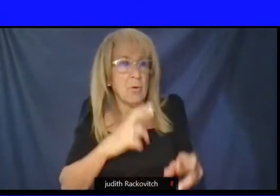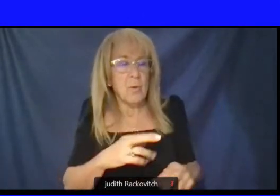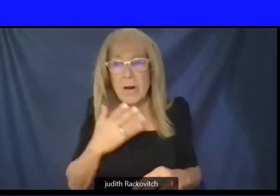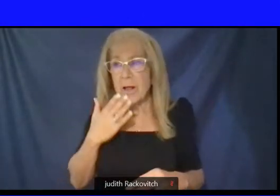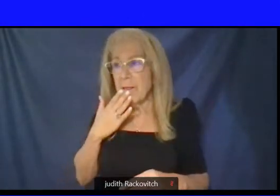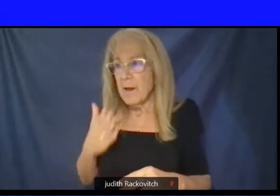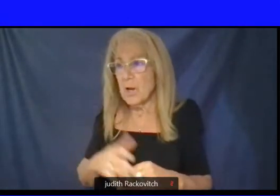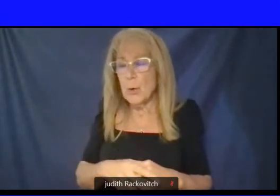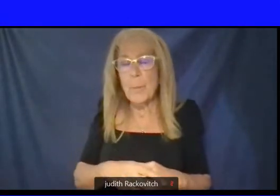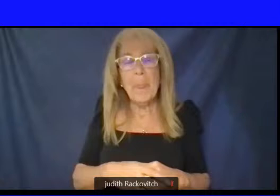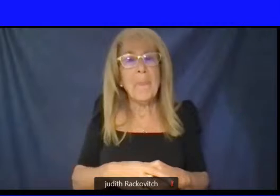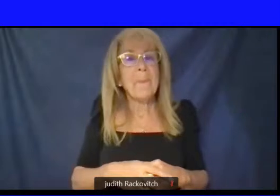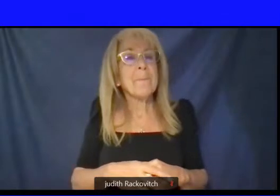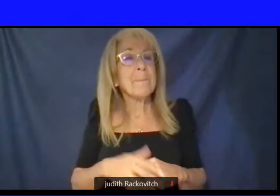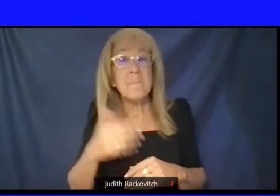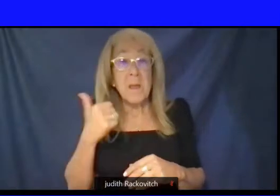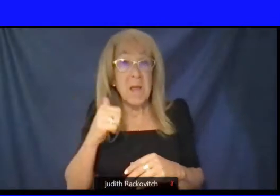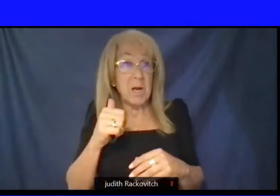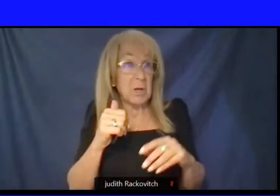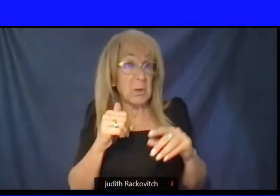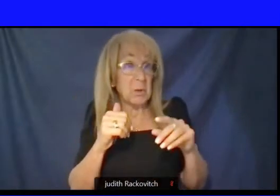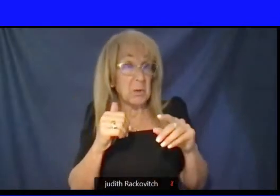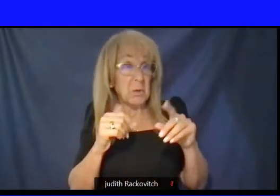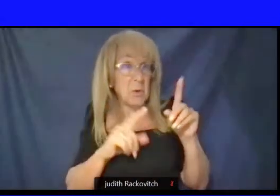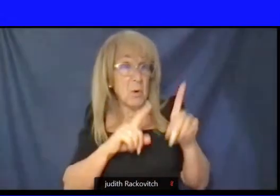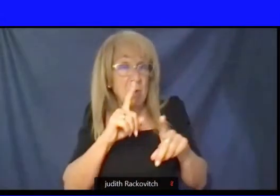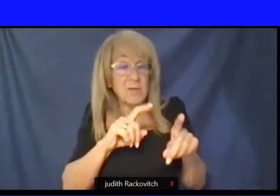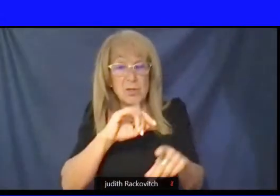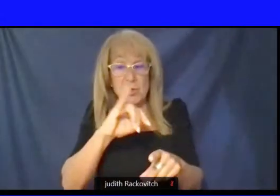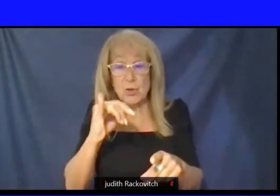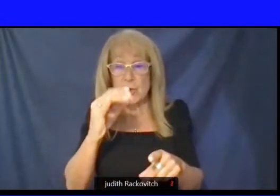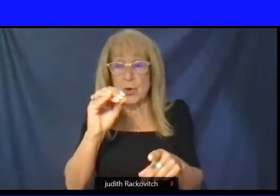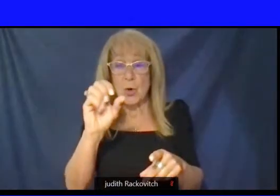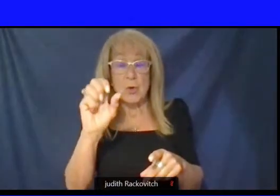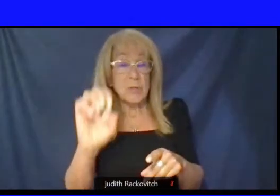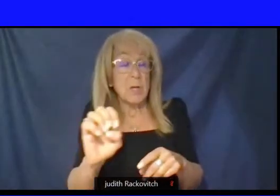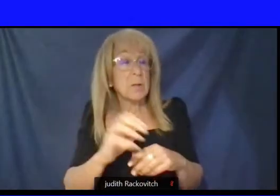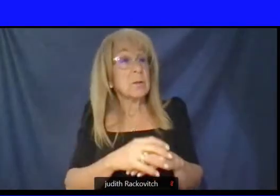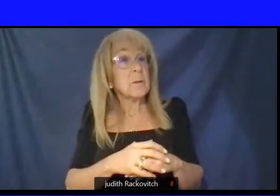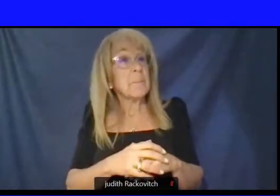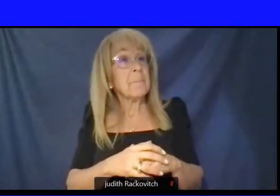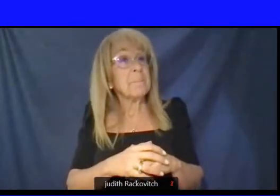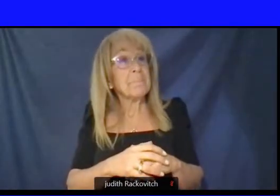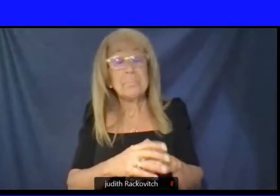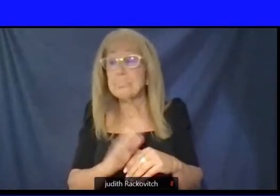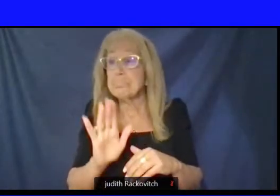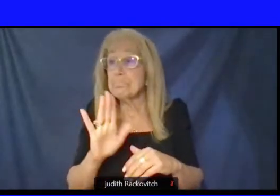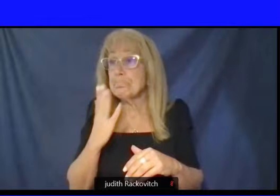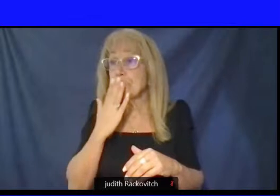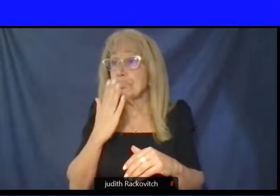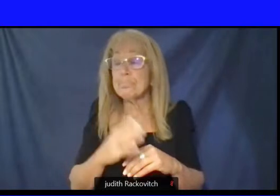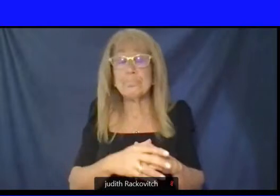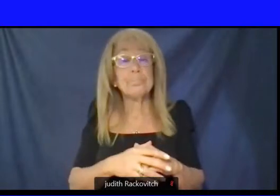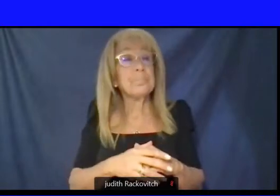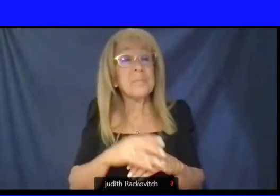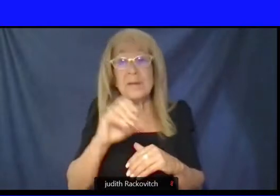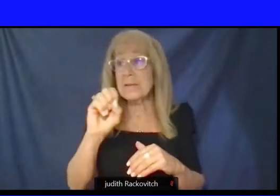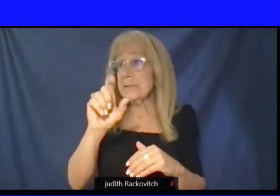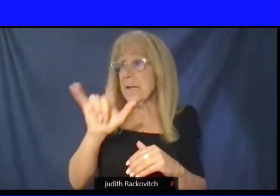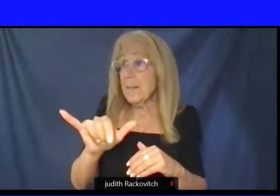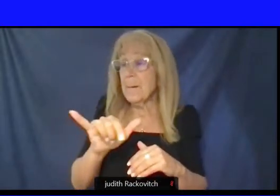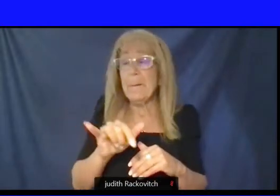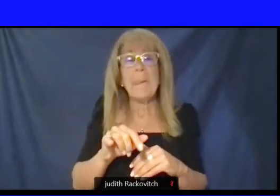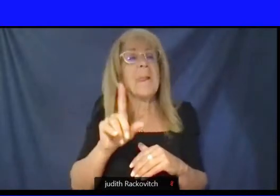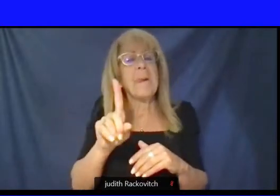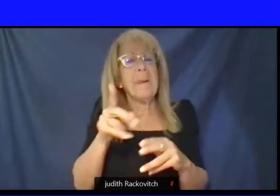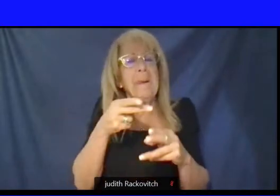we do have basically walk-in services for children and minors. We of course have to have some involvement of parents, except for certain